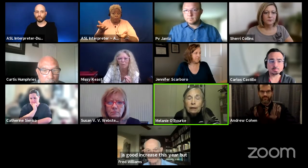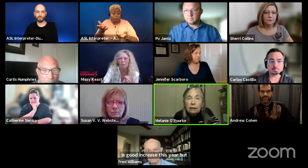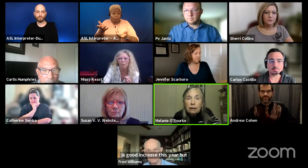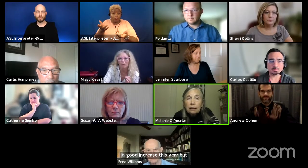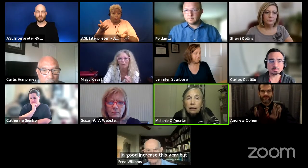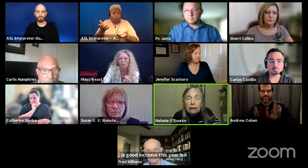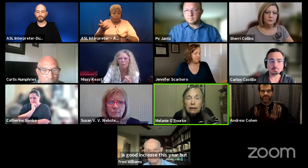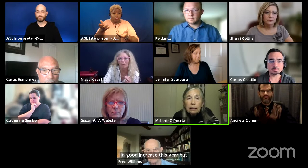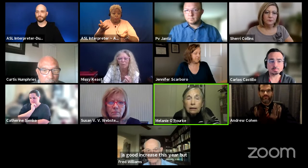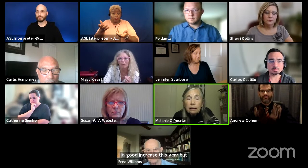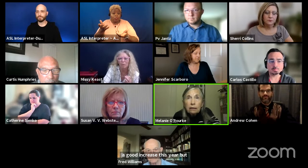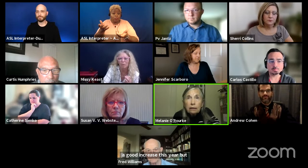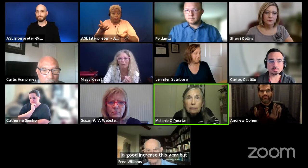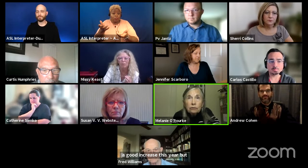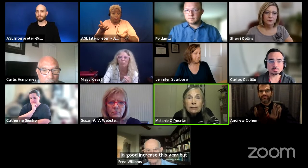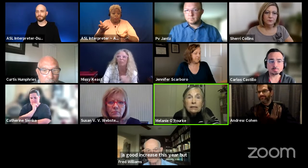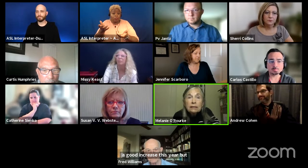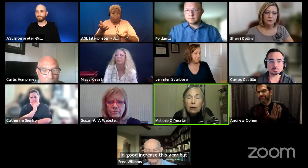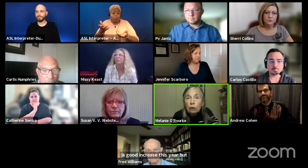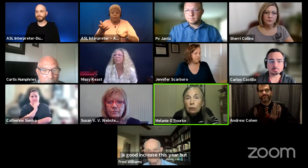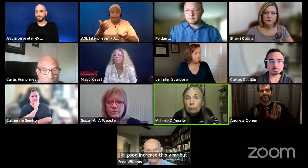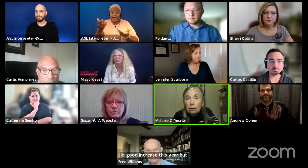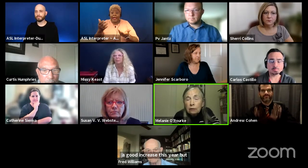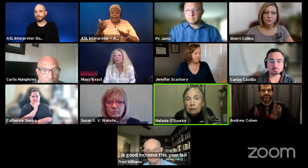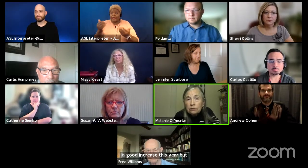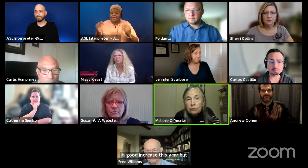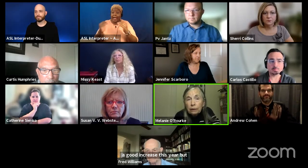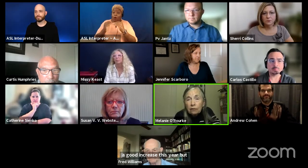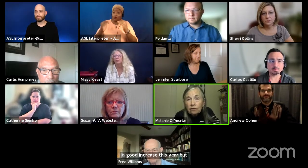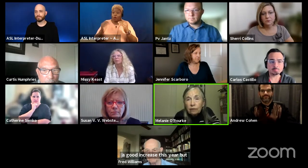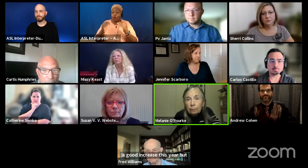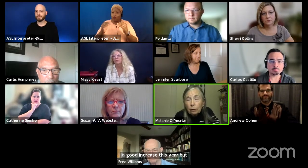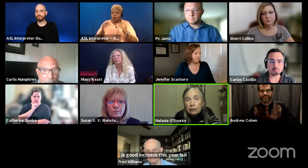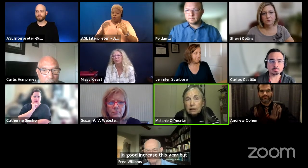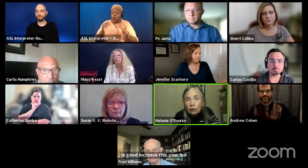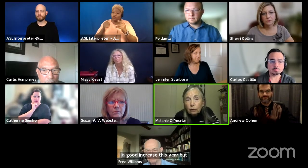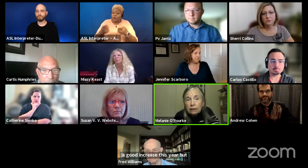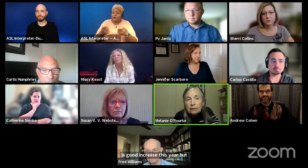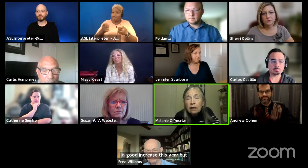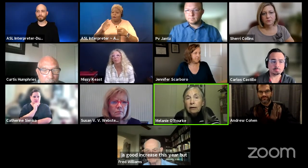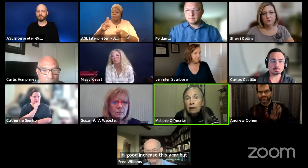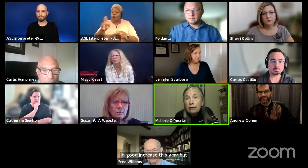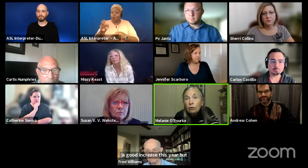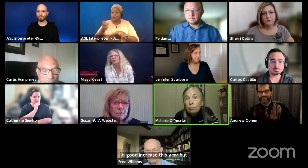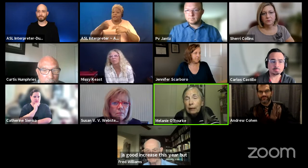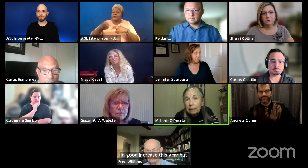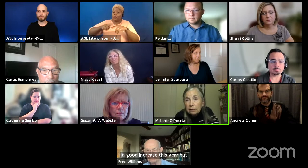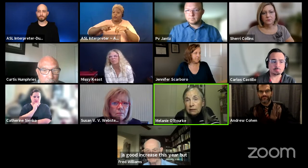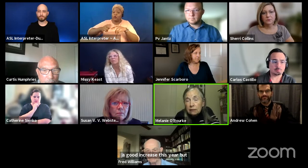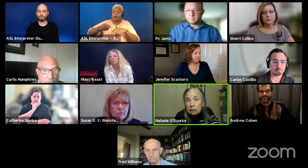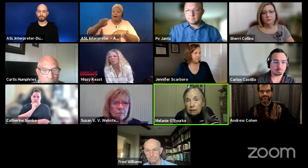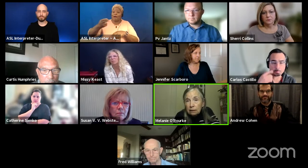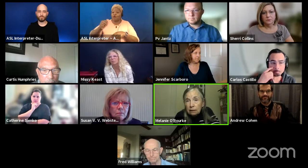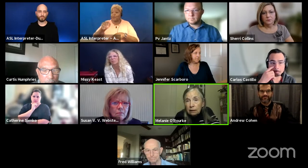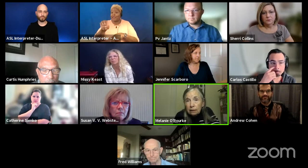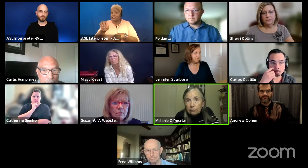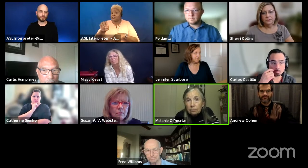it would be just as equitable to give a bonus increase on a higher